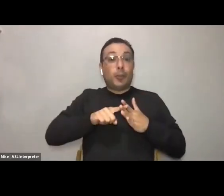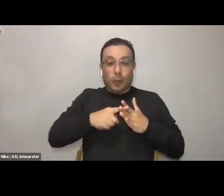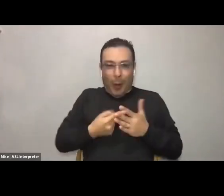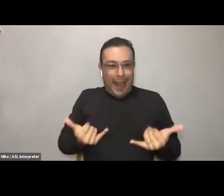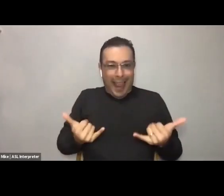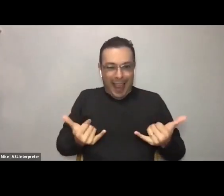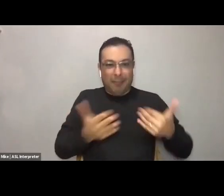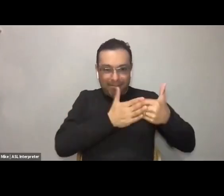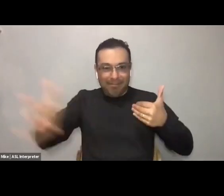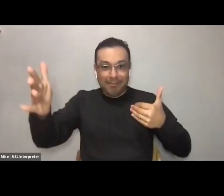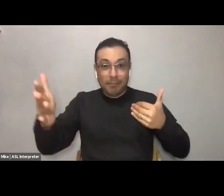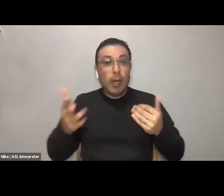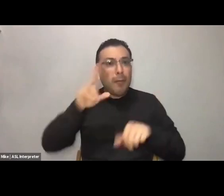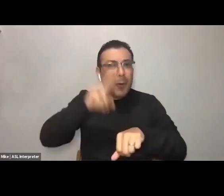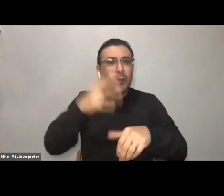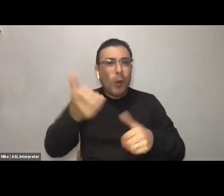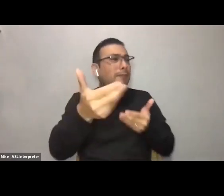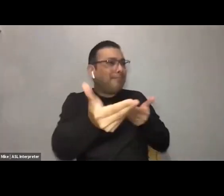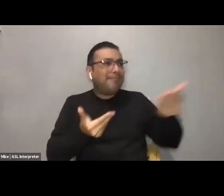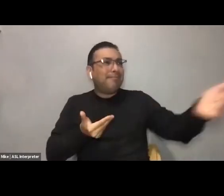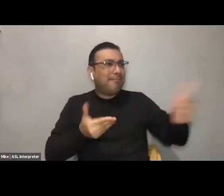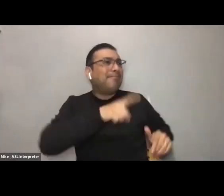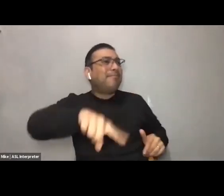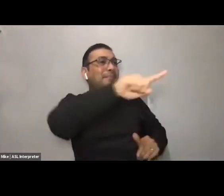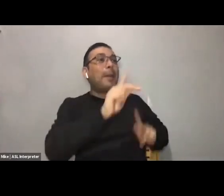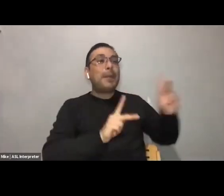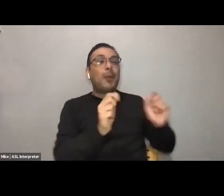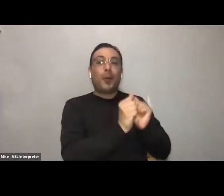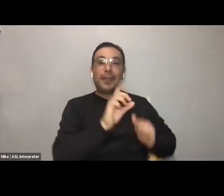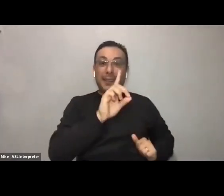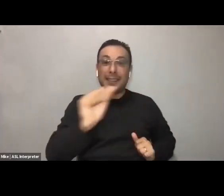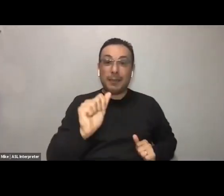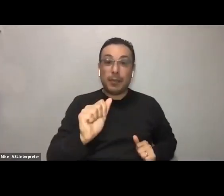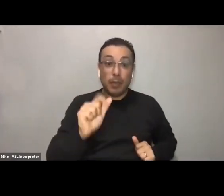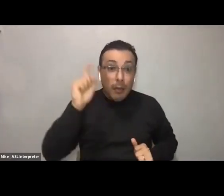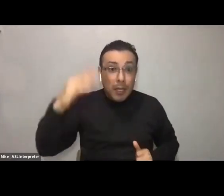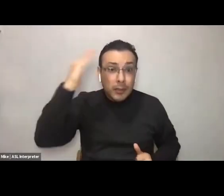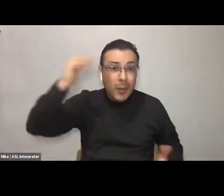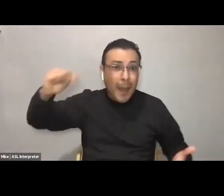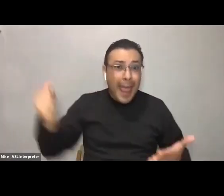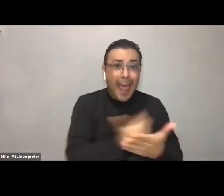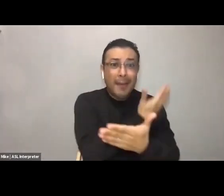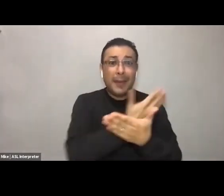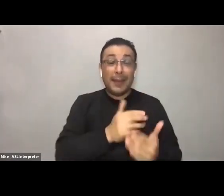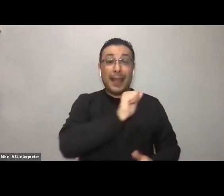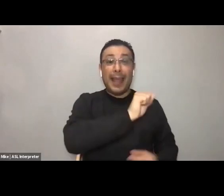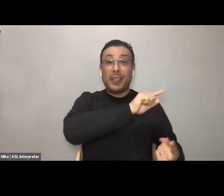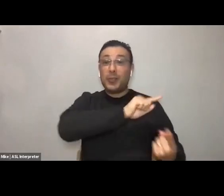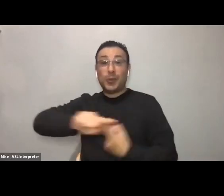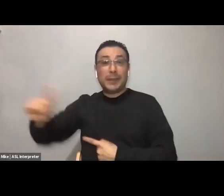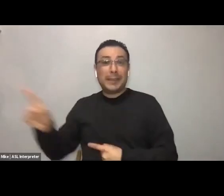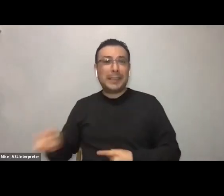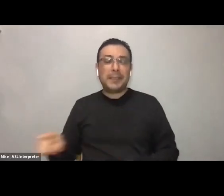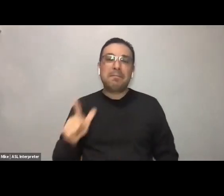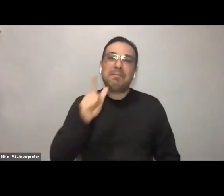And that's totally okay. You don't have to know everything before you jump in and try something, try to reach